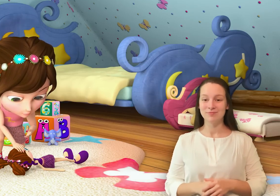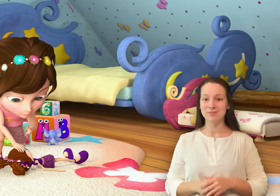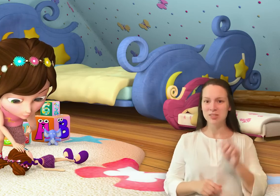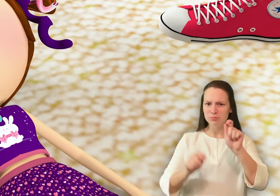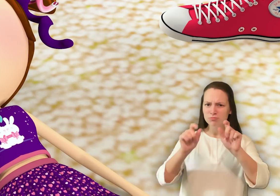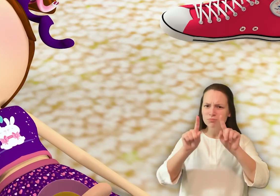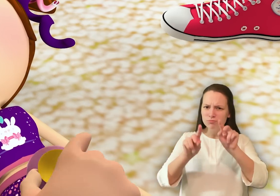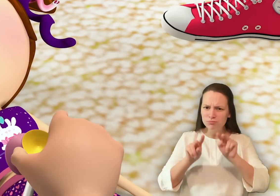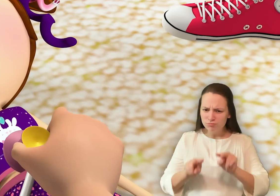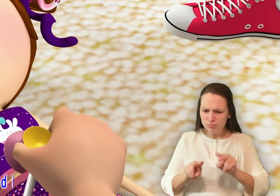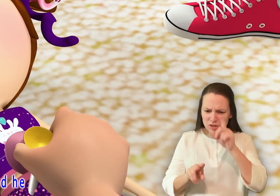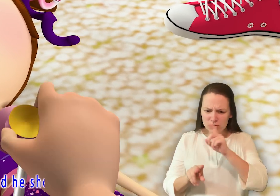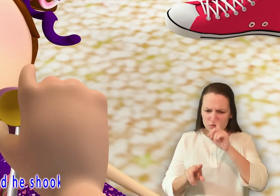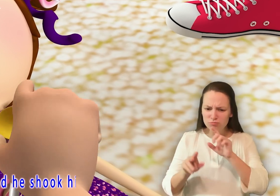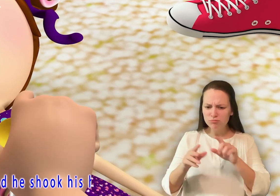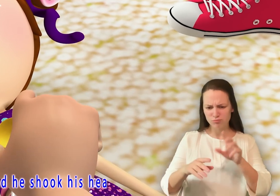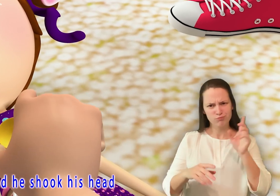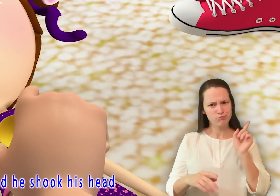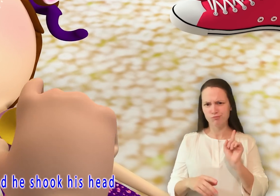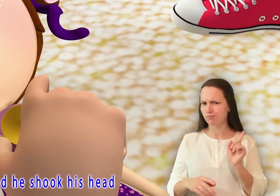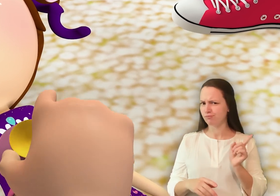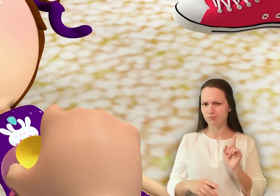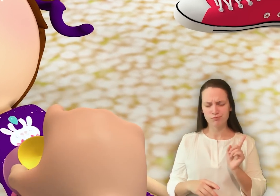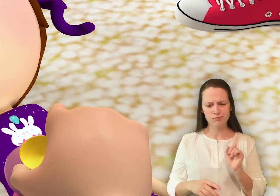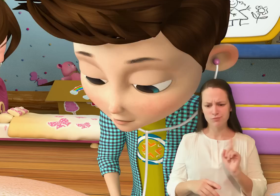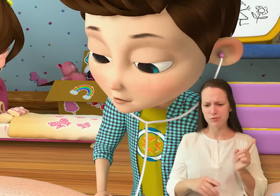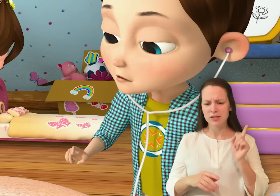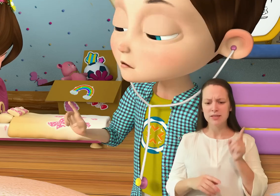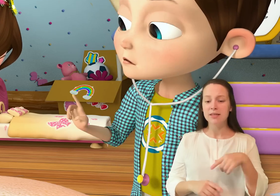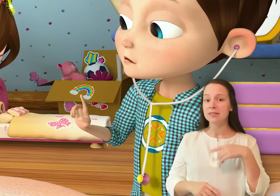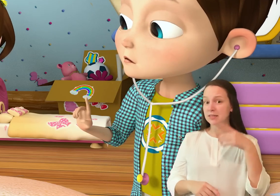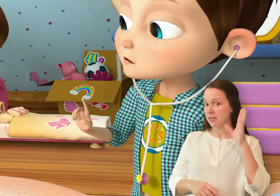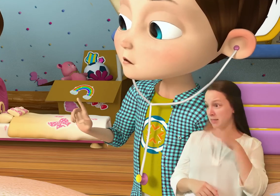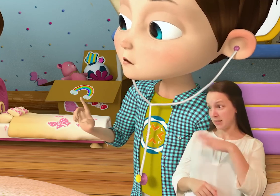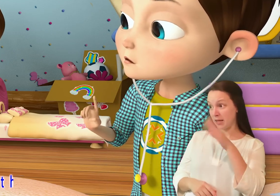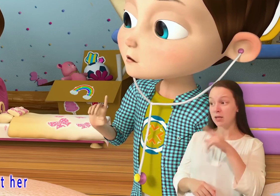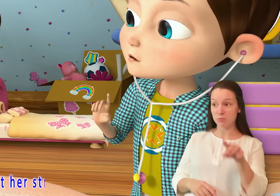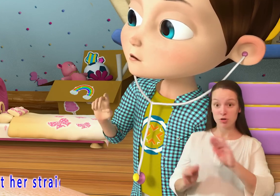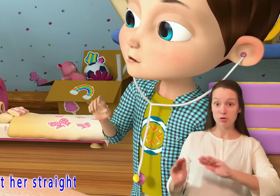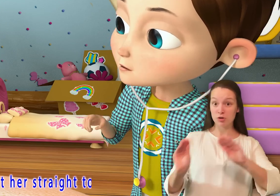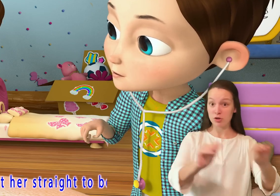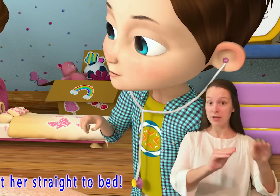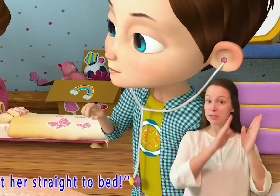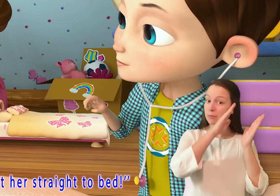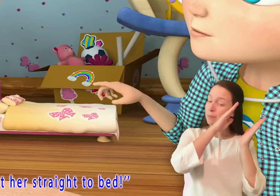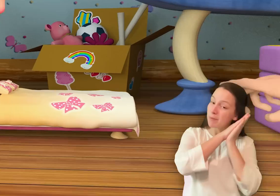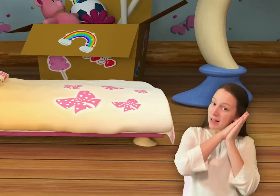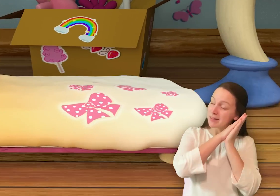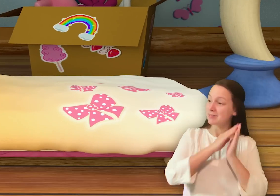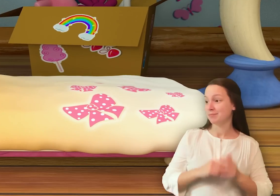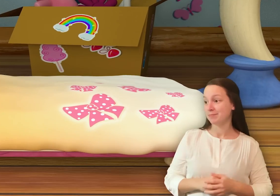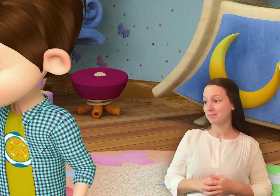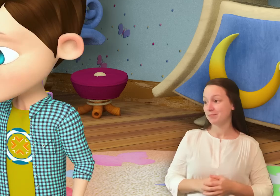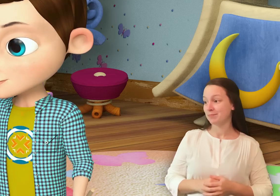T he looked at the dolly and he shook his head and he said Miss Polly put her straight